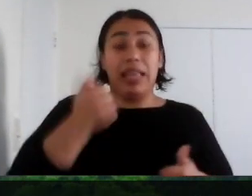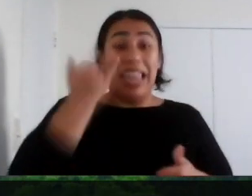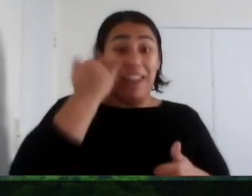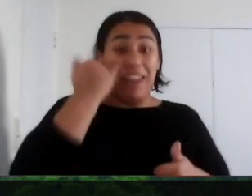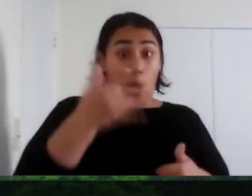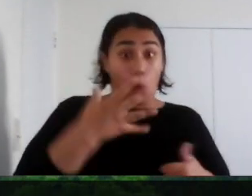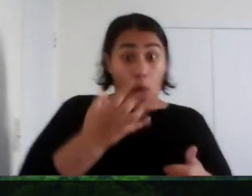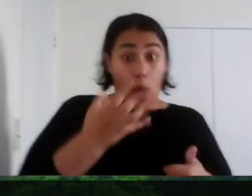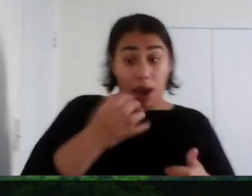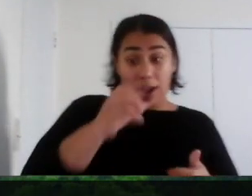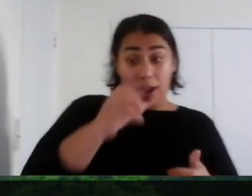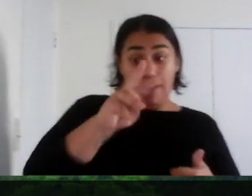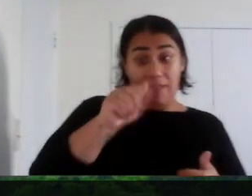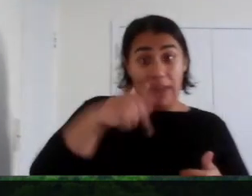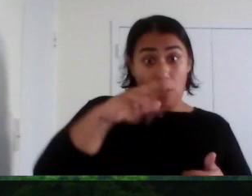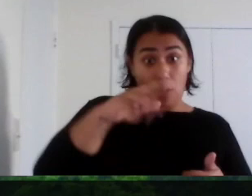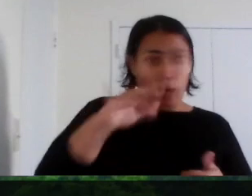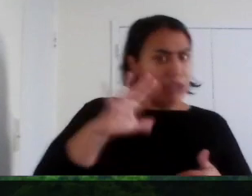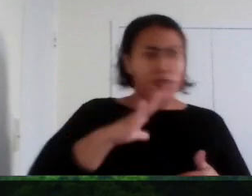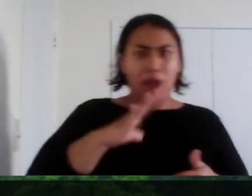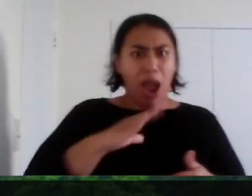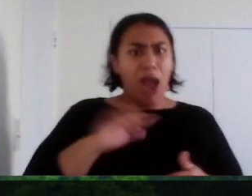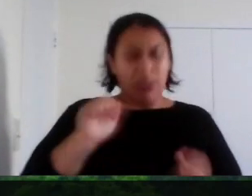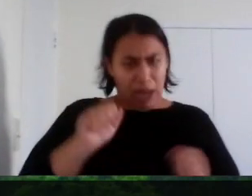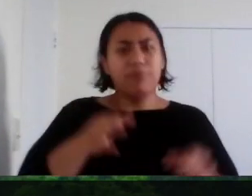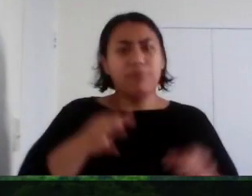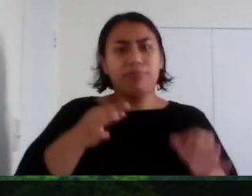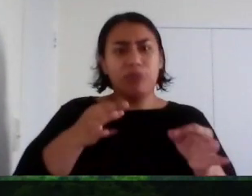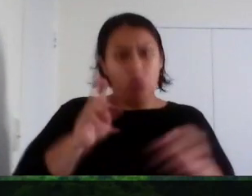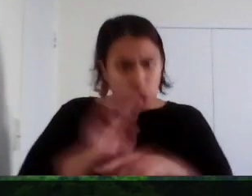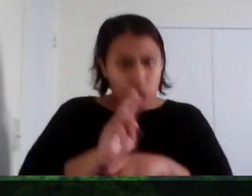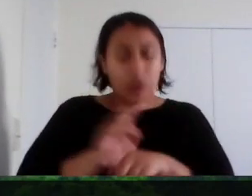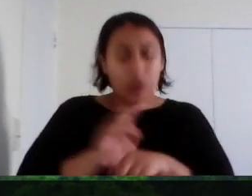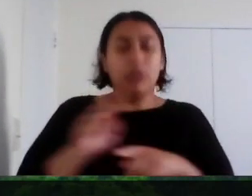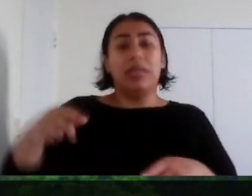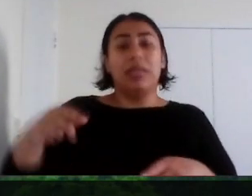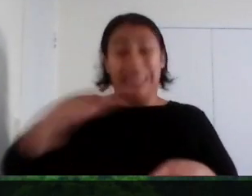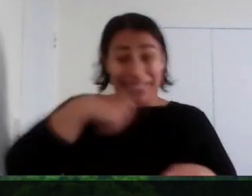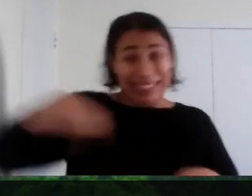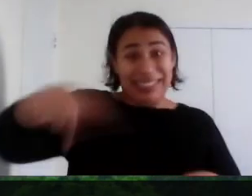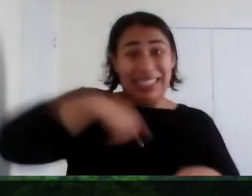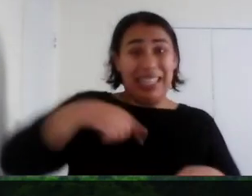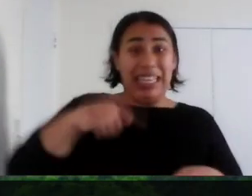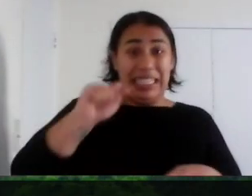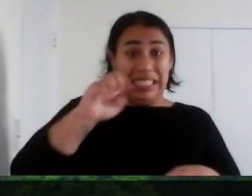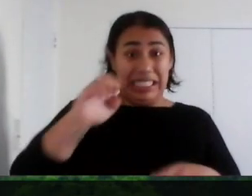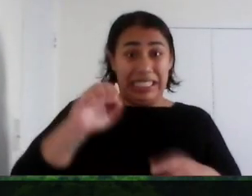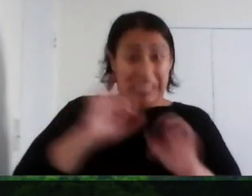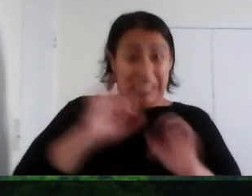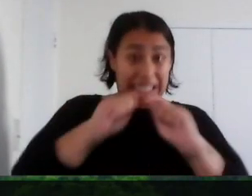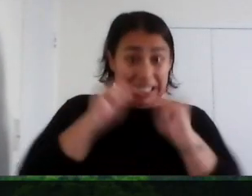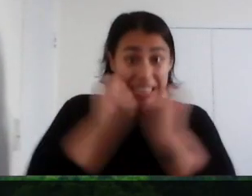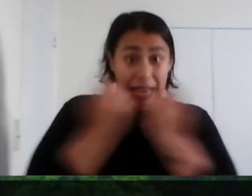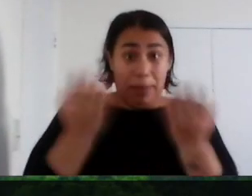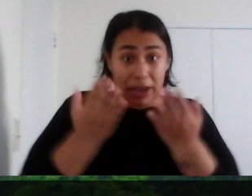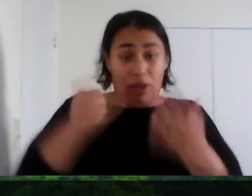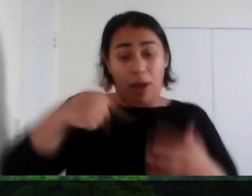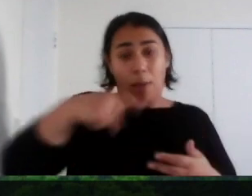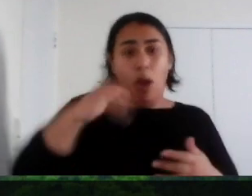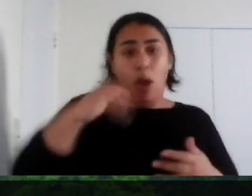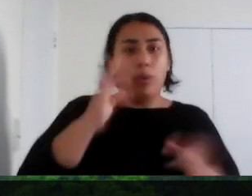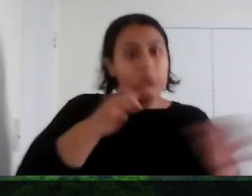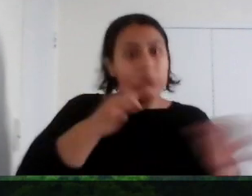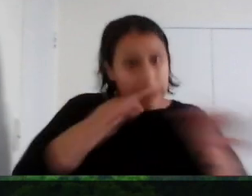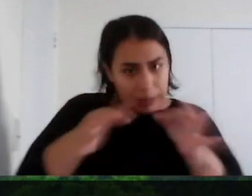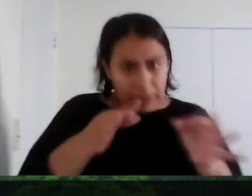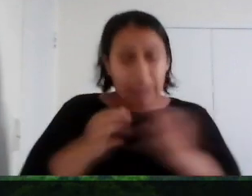advice. However, it's up to the patient what they decide is best for them. If you feel that it is helping you sleep and you are happy with your